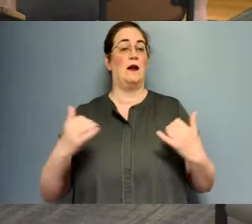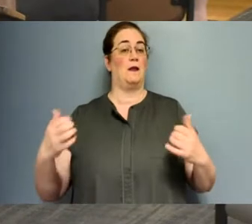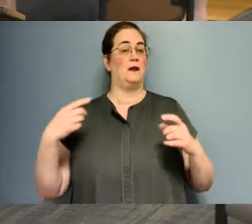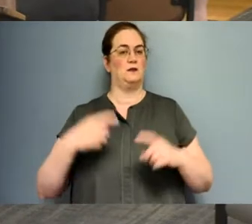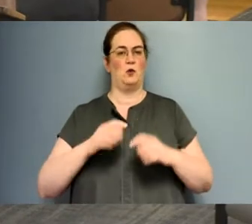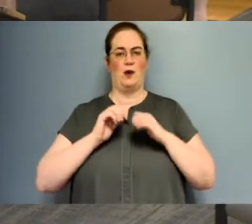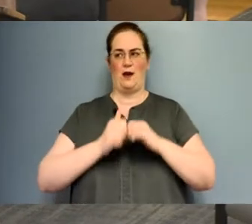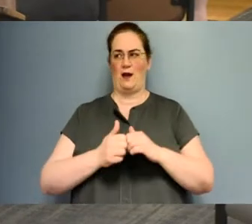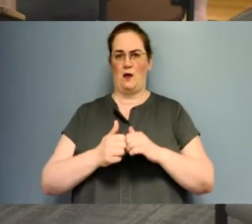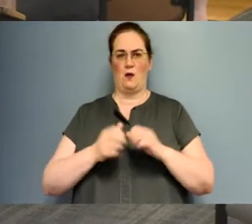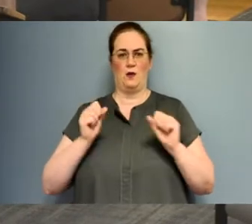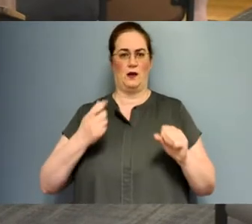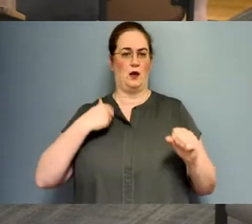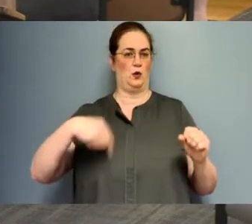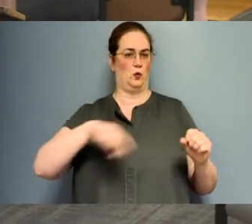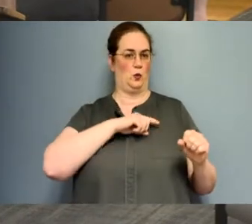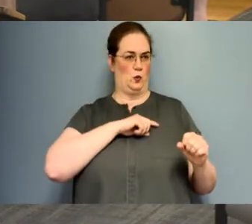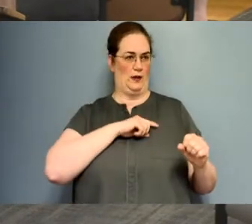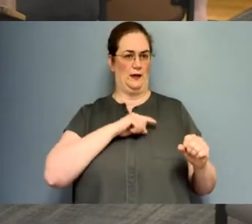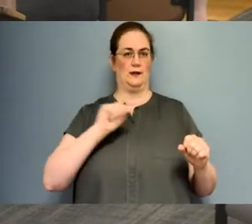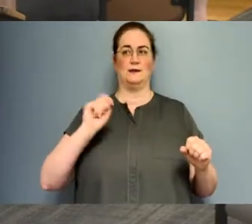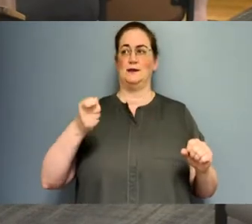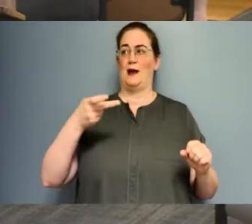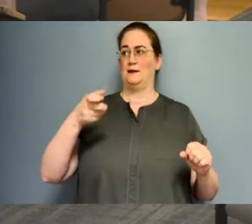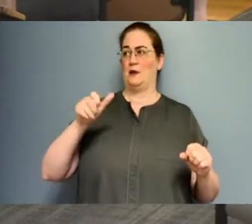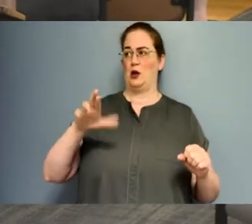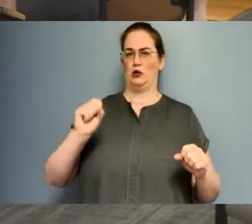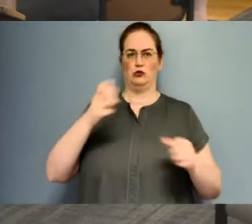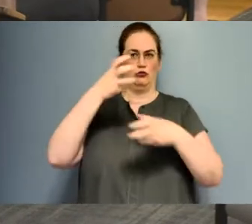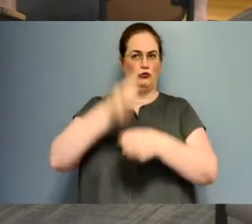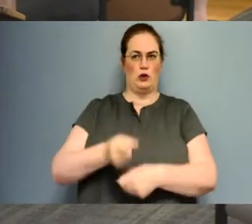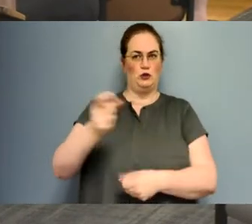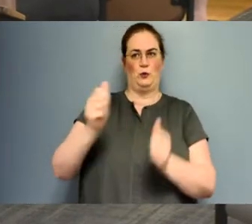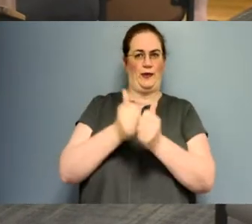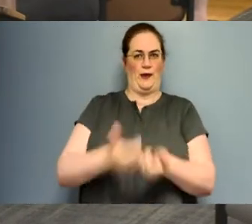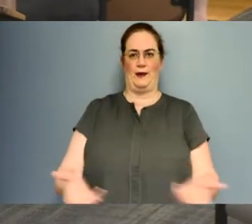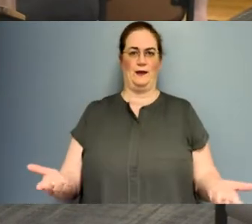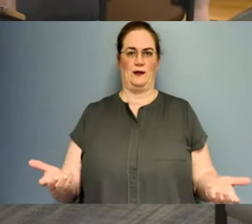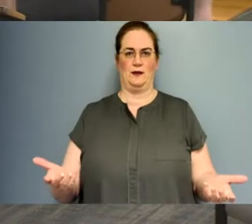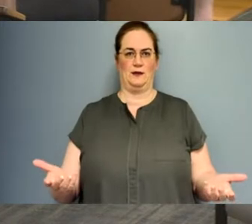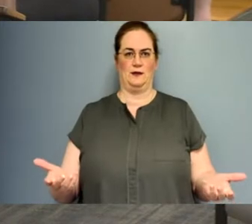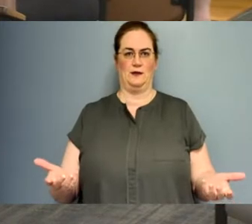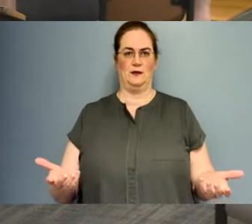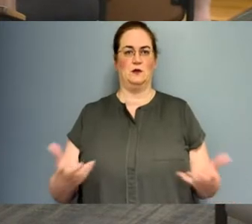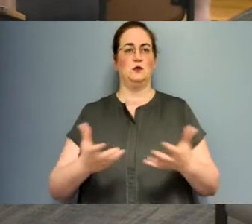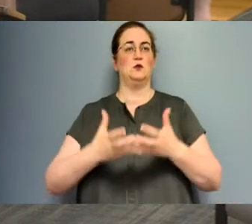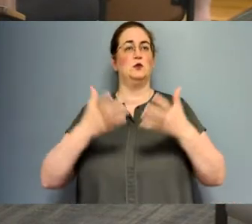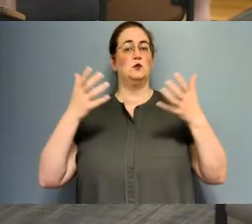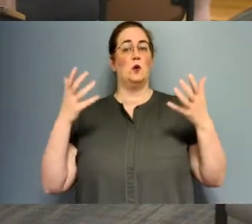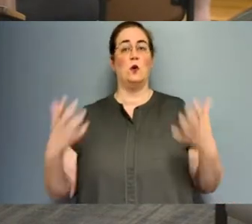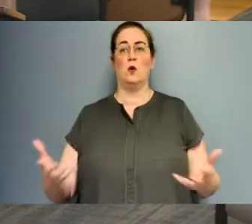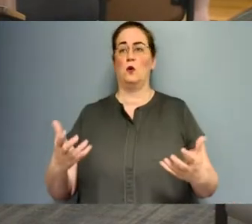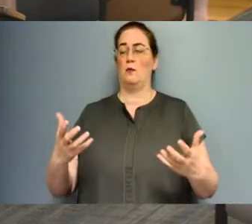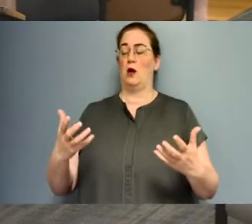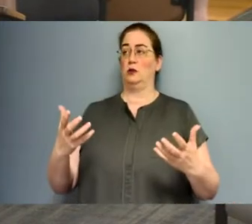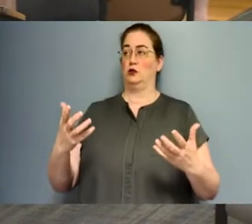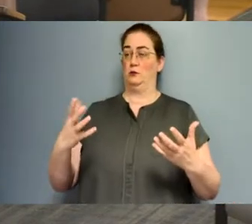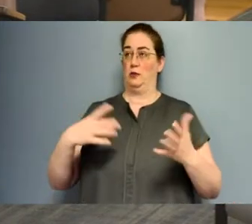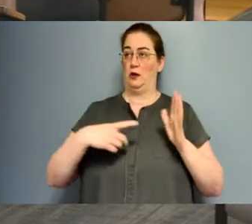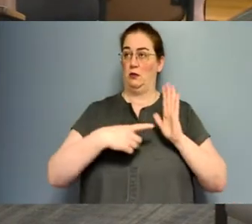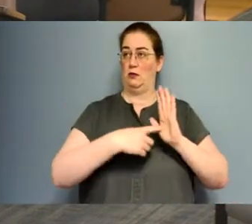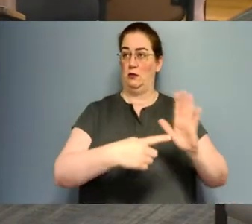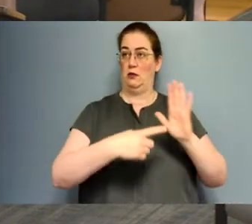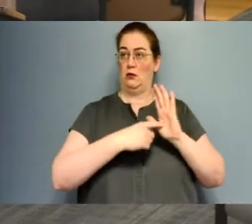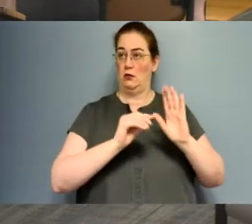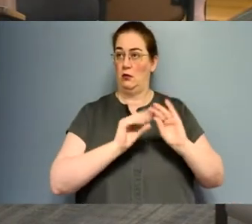how can we taxpayers trust you on anything? So much has been brought into the light, and